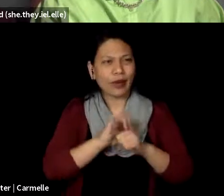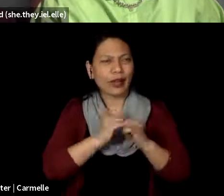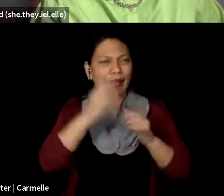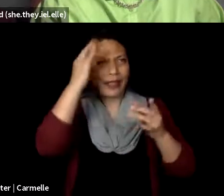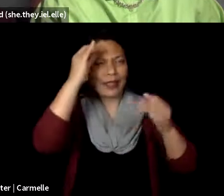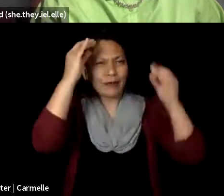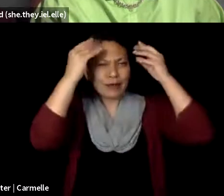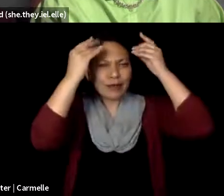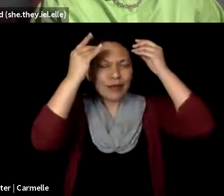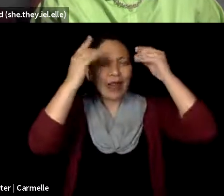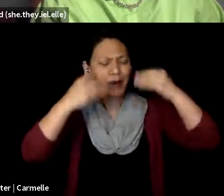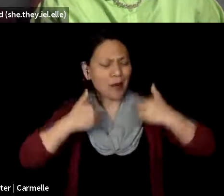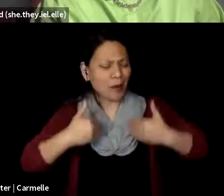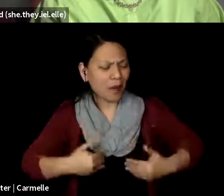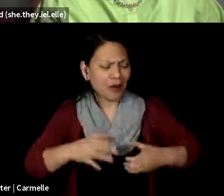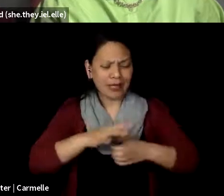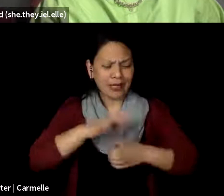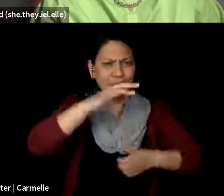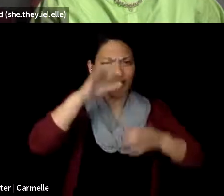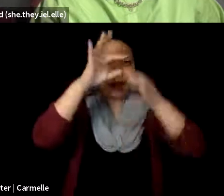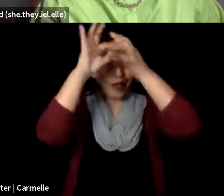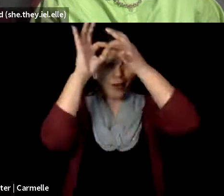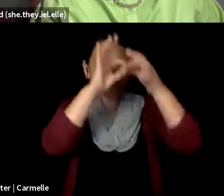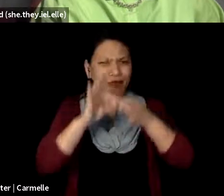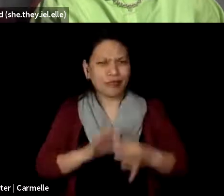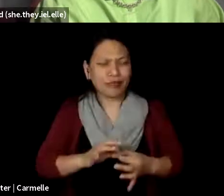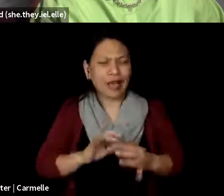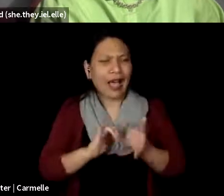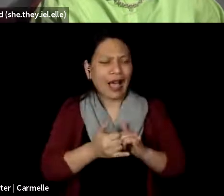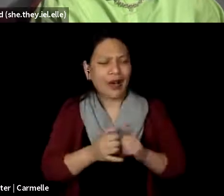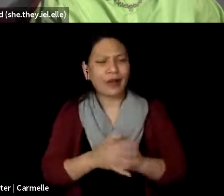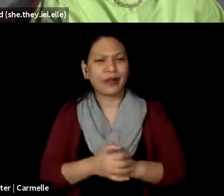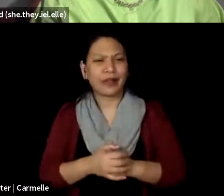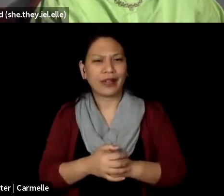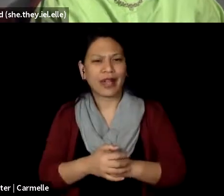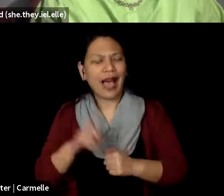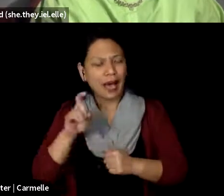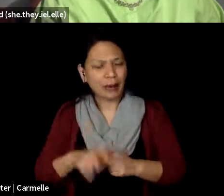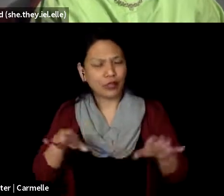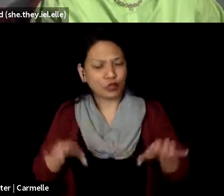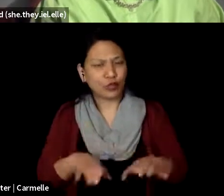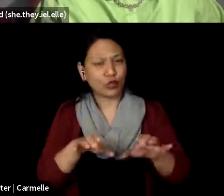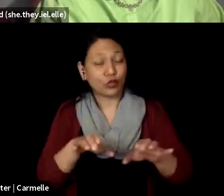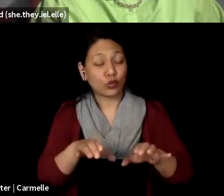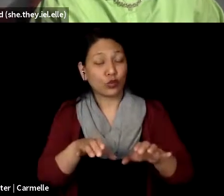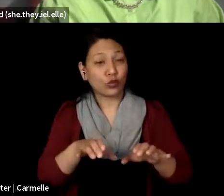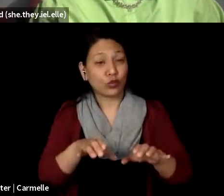and my spirit and my, like, all the things that make me up. I have to do that work before I